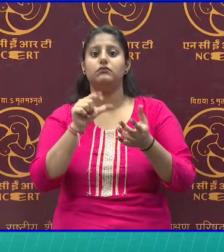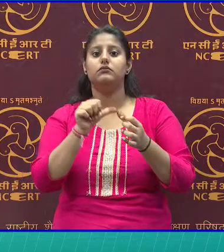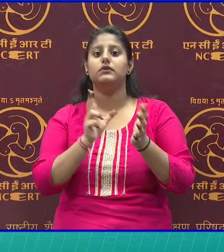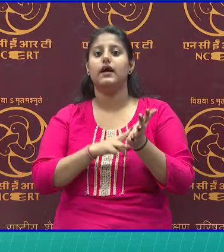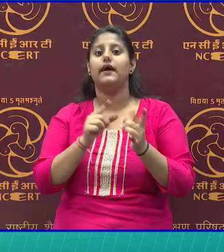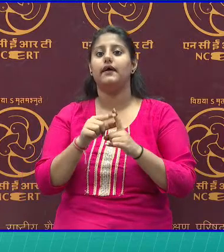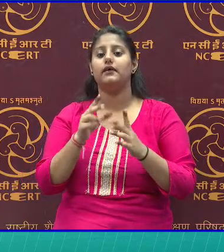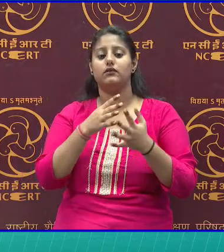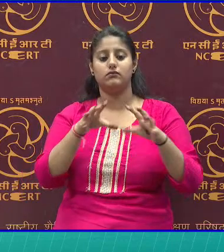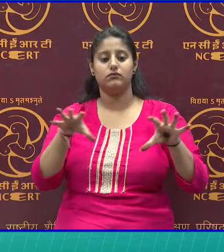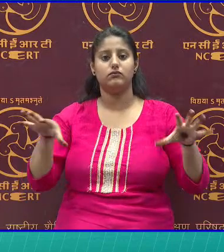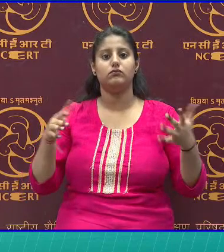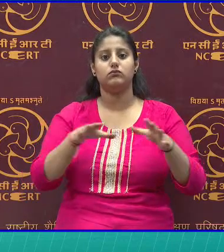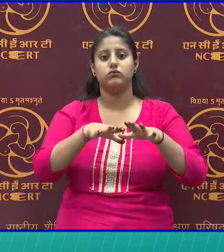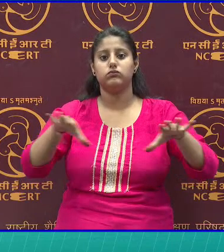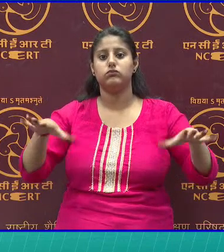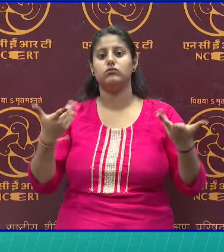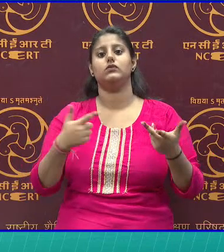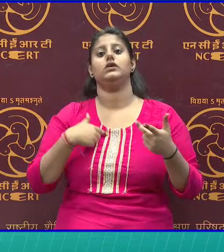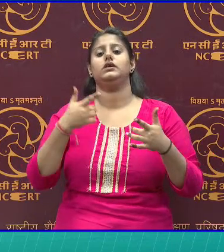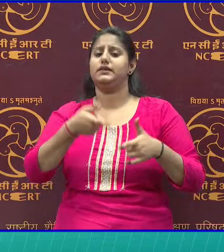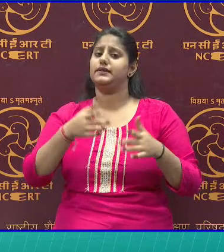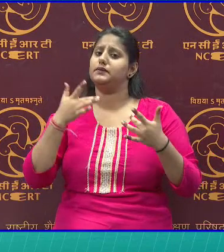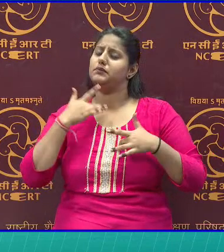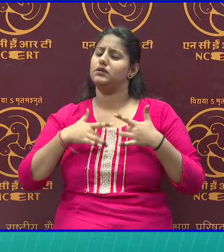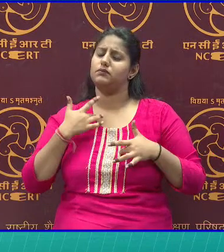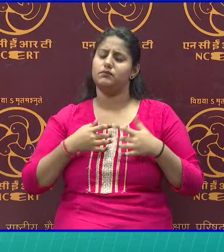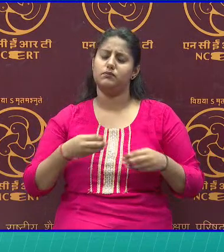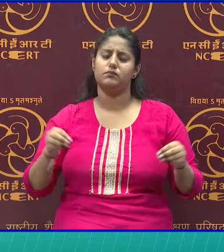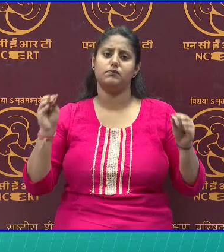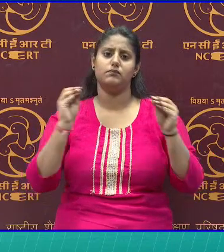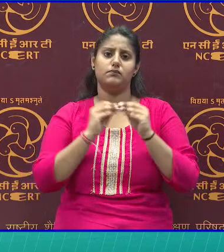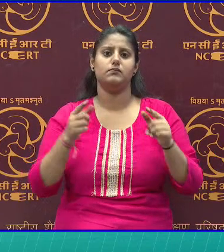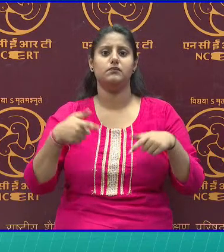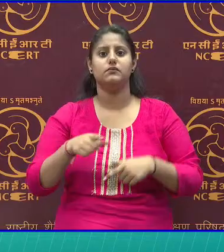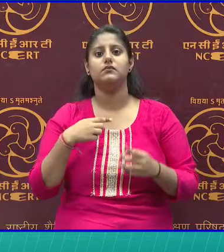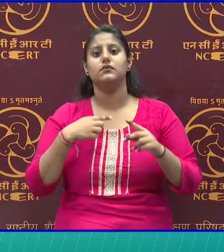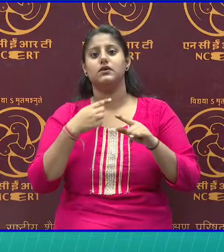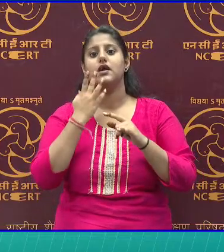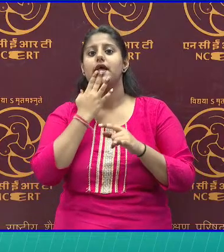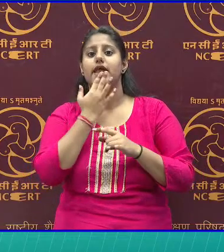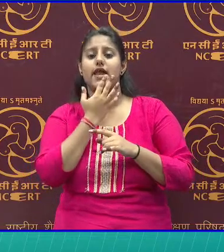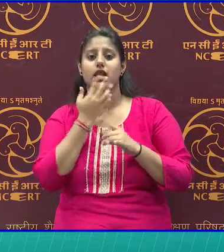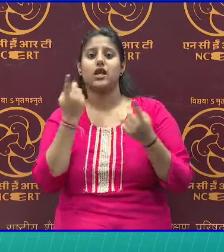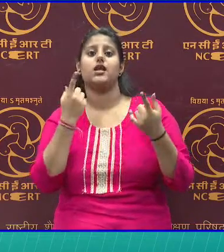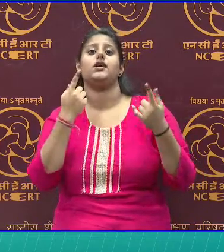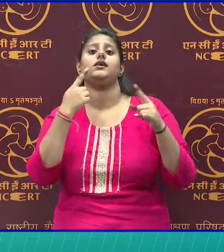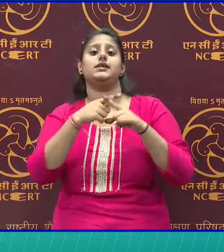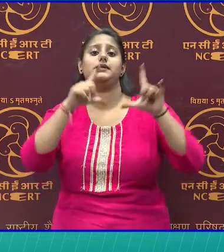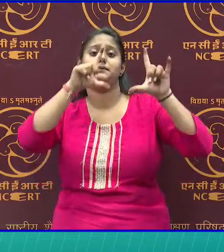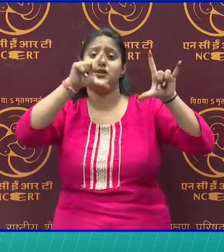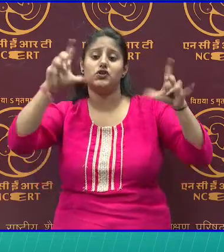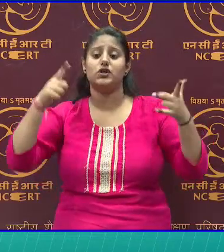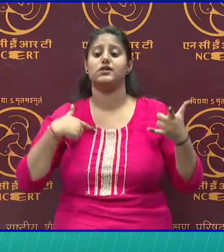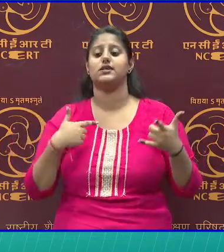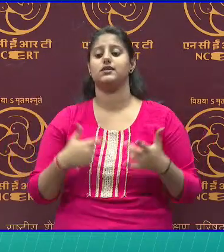of the first chapter. This is a very interesting chapter with very vibrant colored pictures. You can see